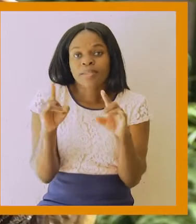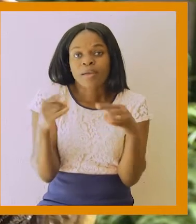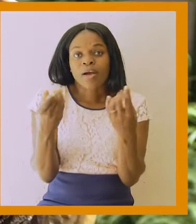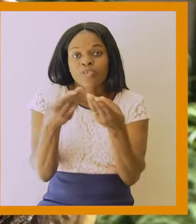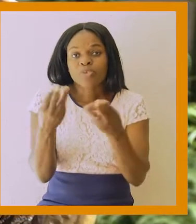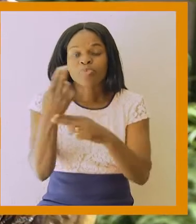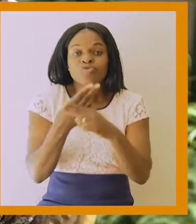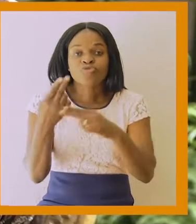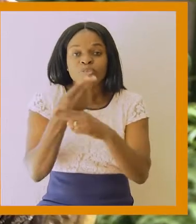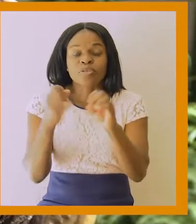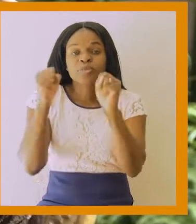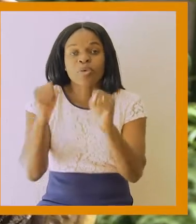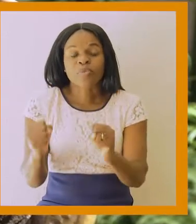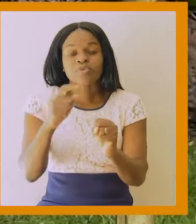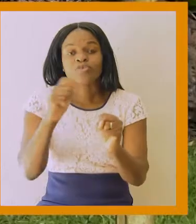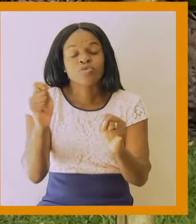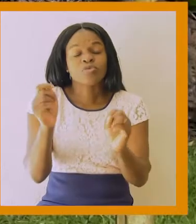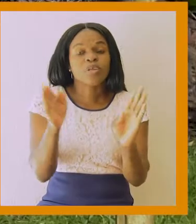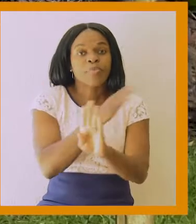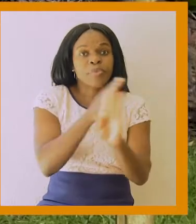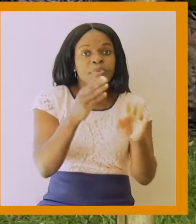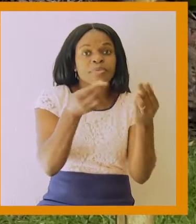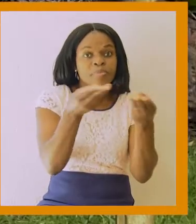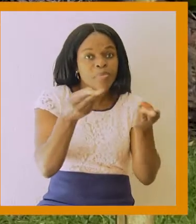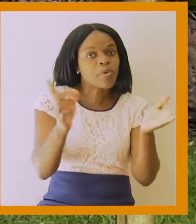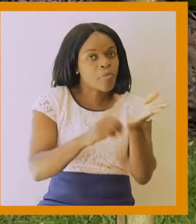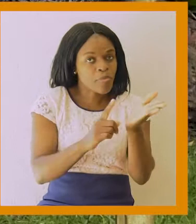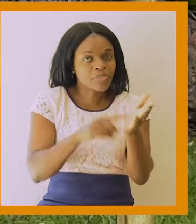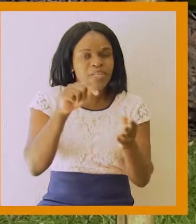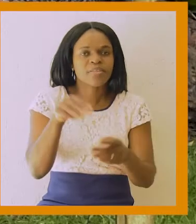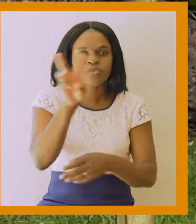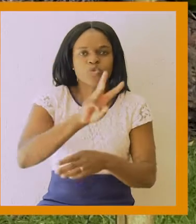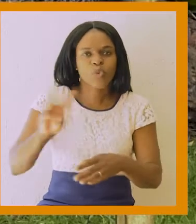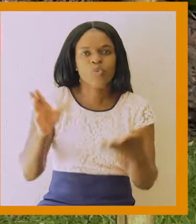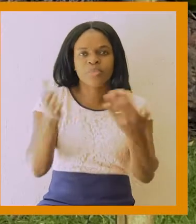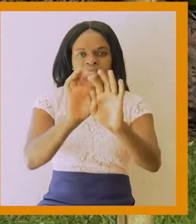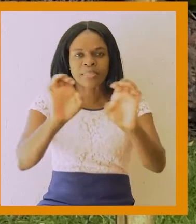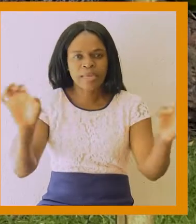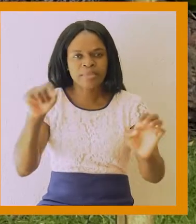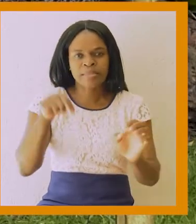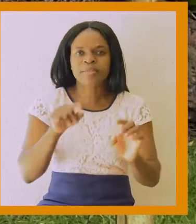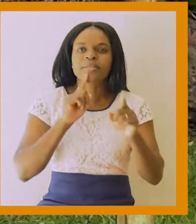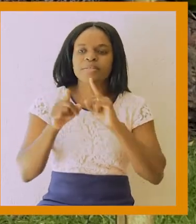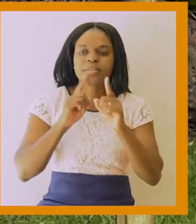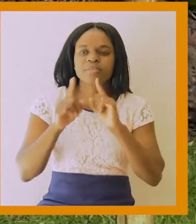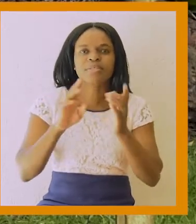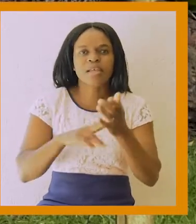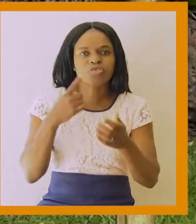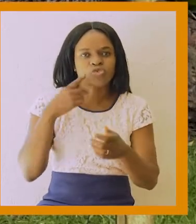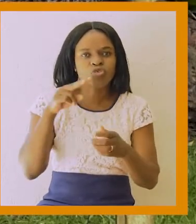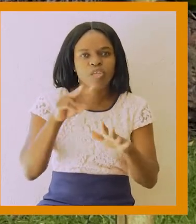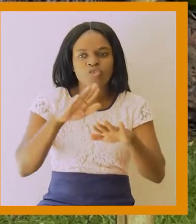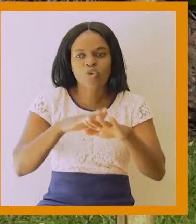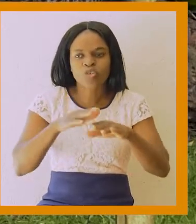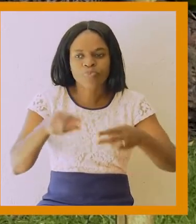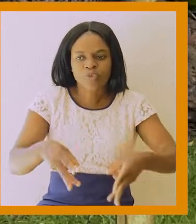sexual exploitation and abuse. And this week, we are trying to wrap up that discussion, looking